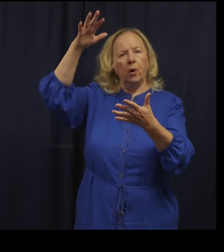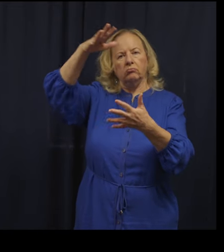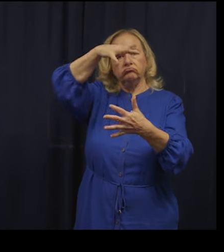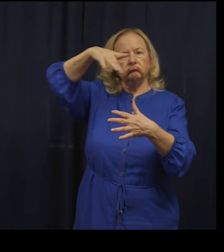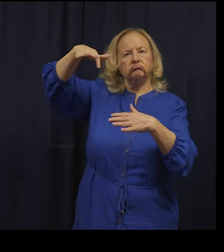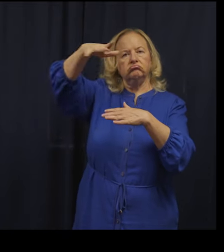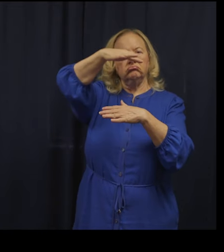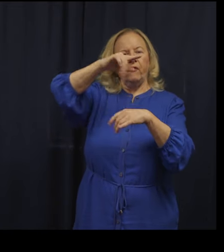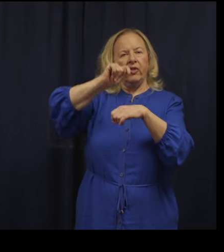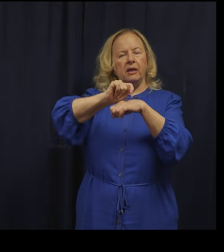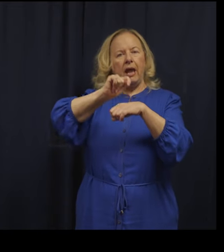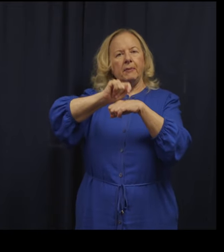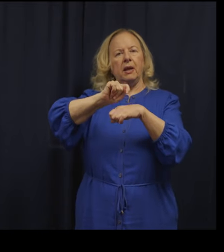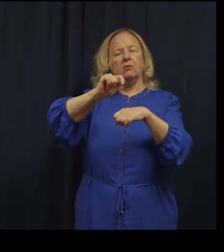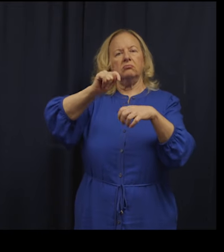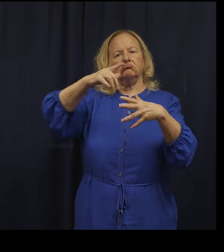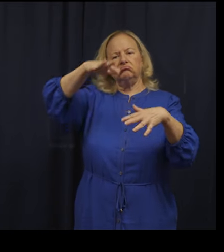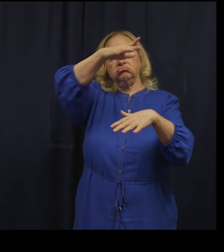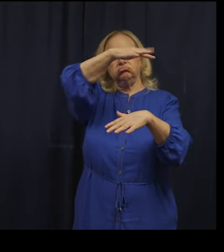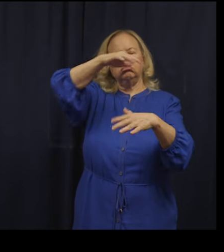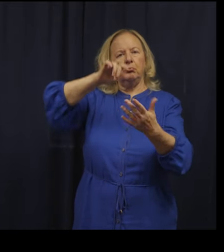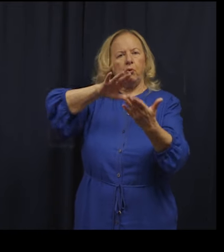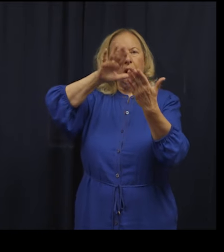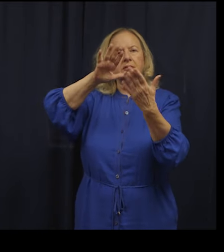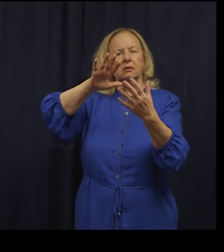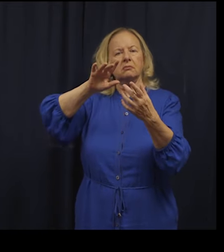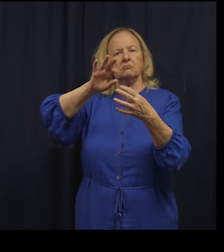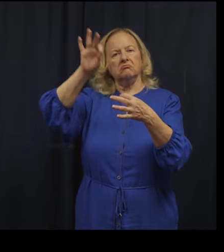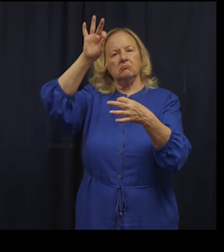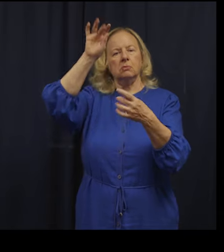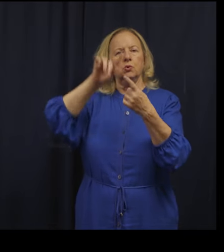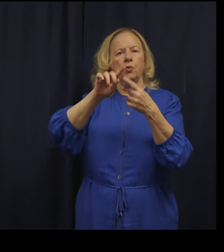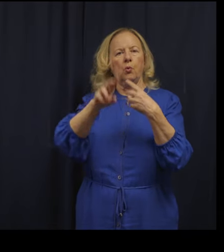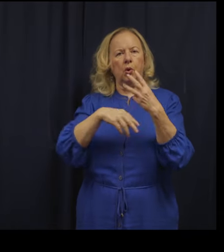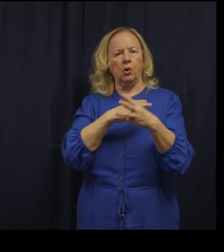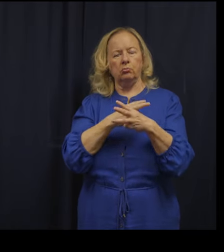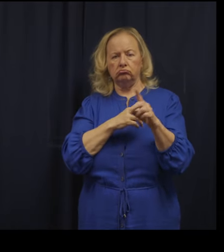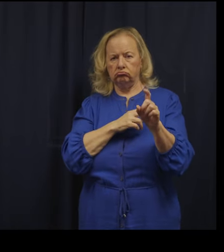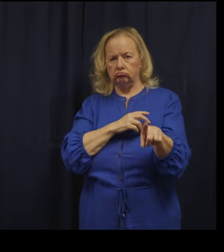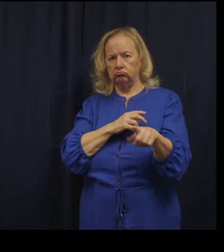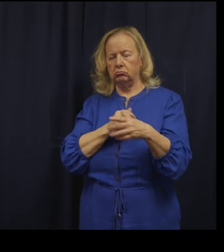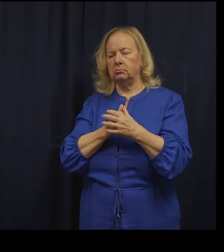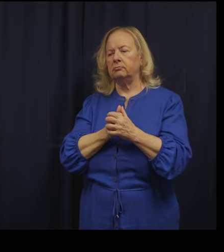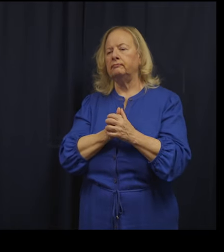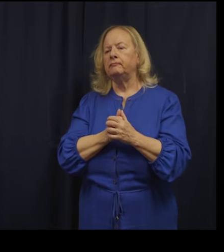God's presence to the world. Now, let me ask you something.